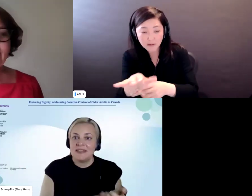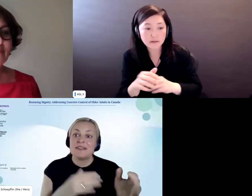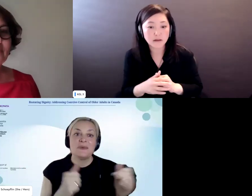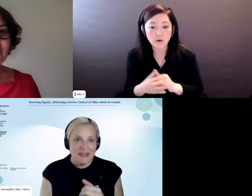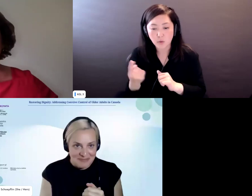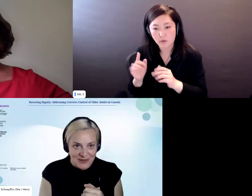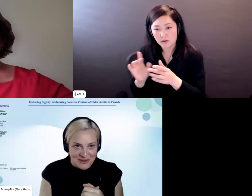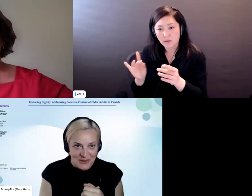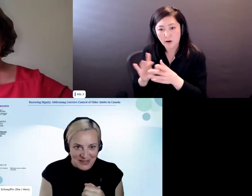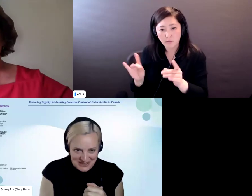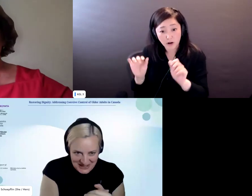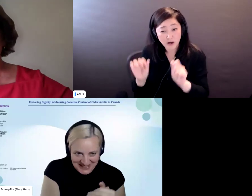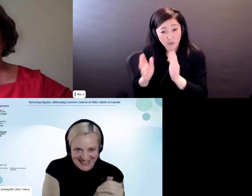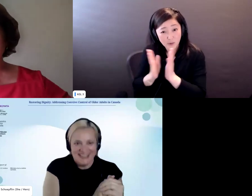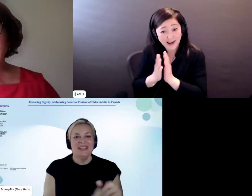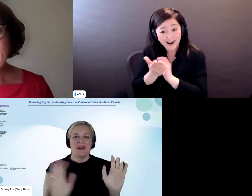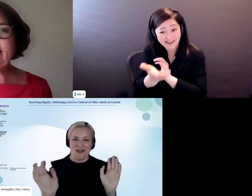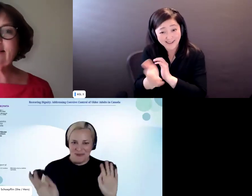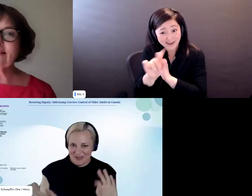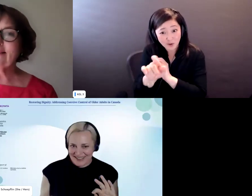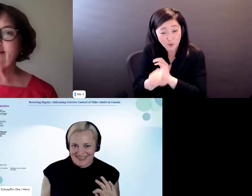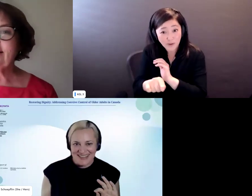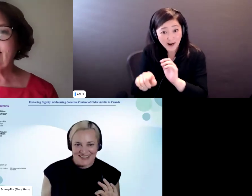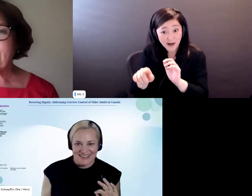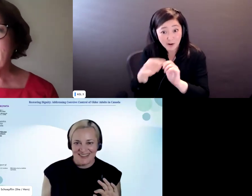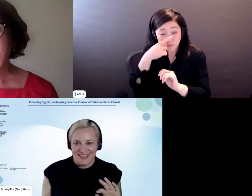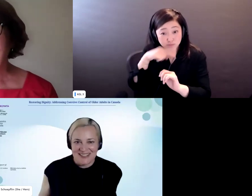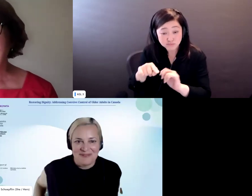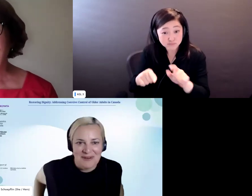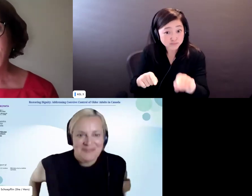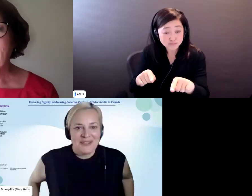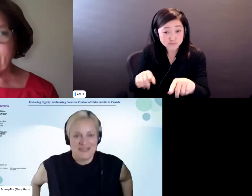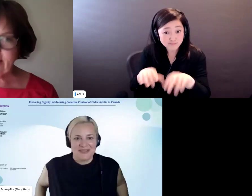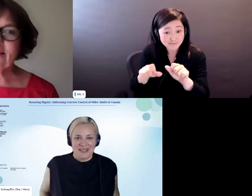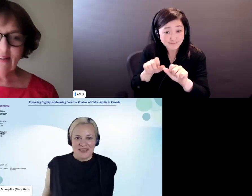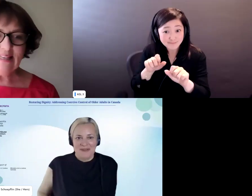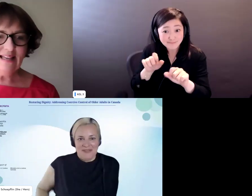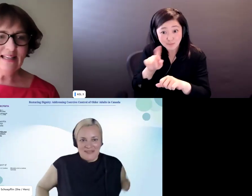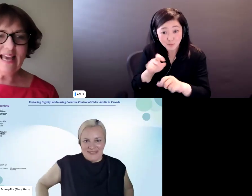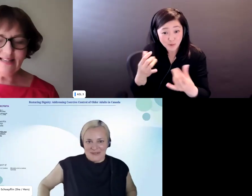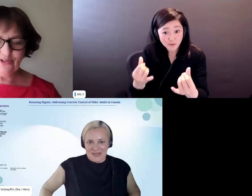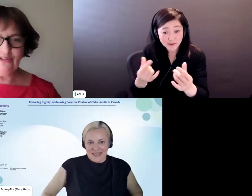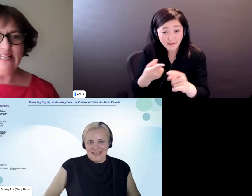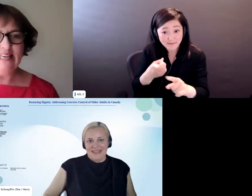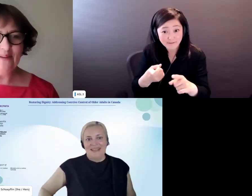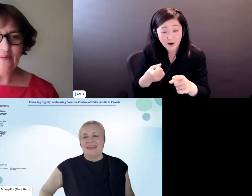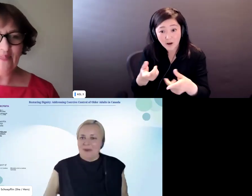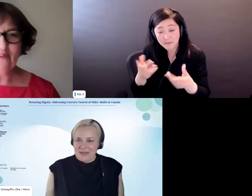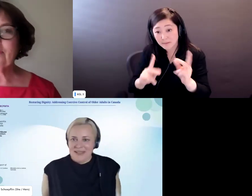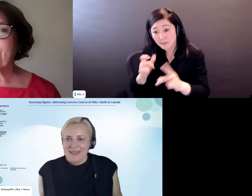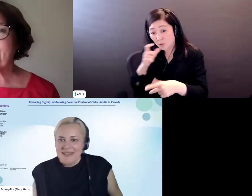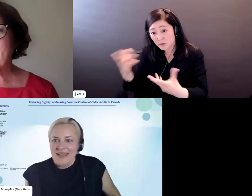has said, can we ask Margaret a question? Are you Yes, willing to take a question from the audience right now? Is it okay? yes,